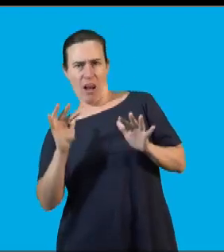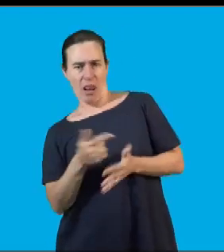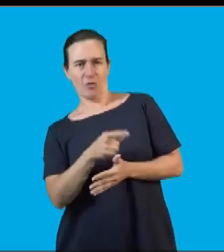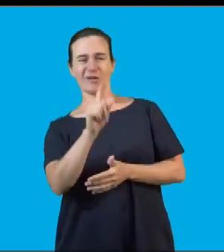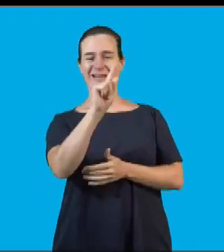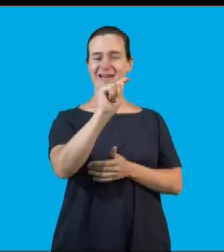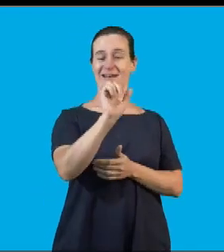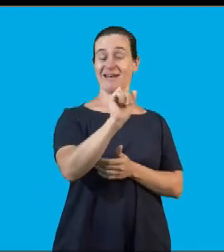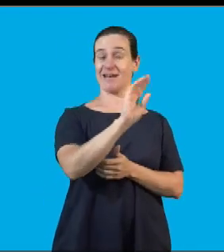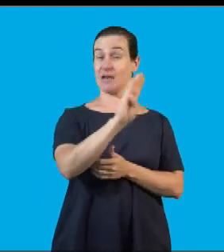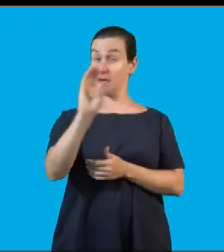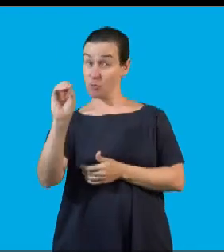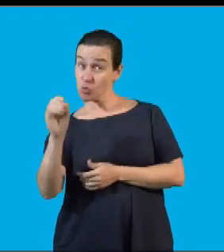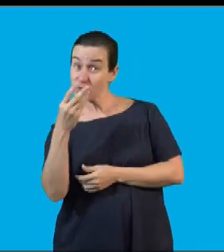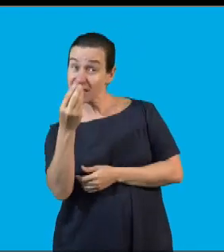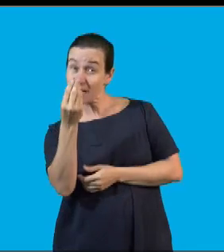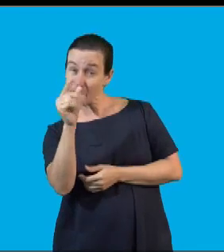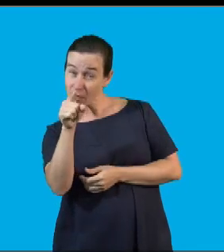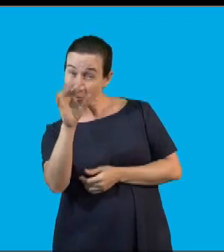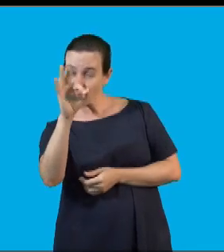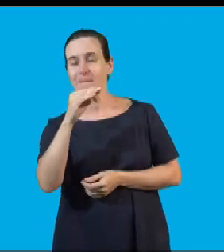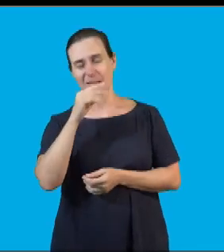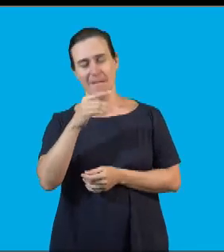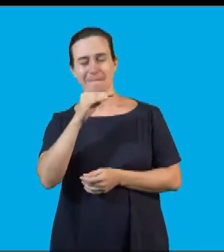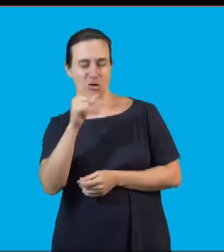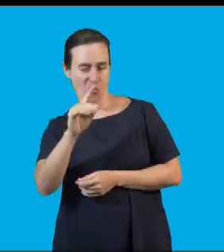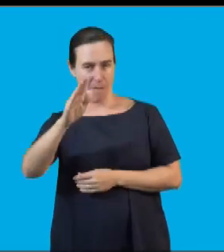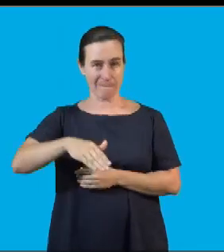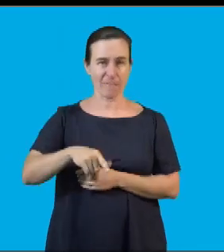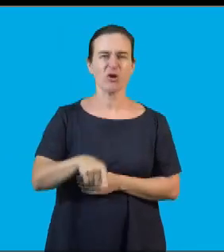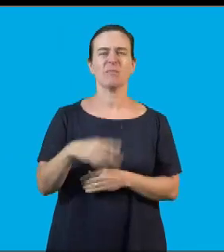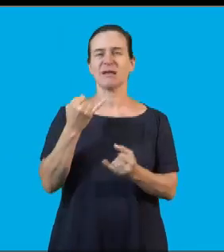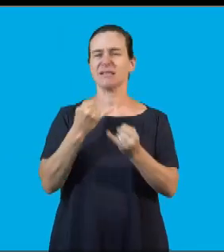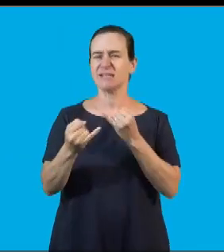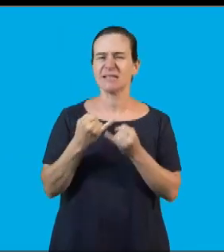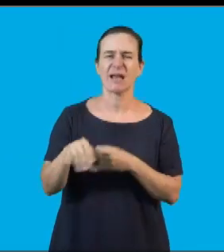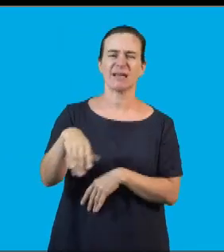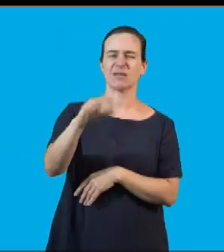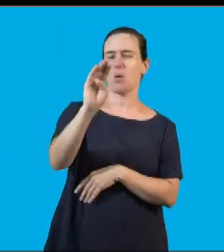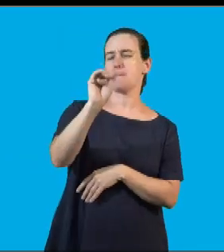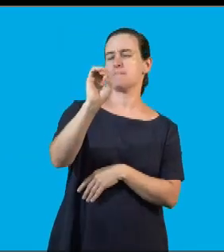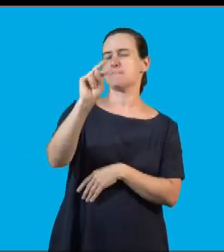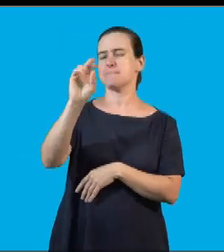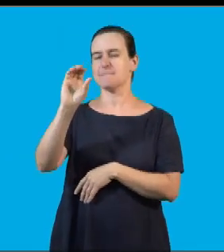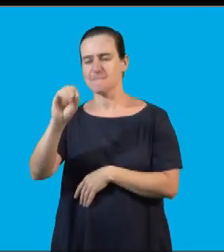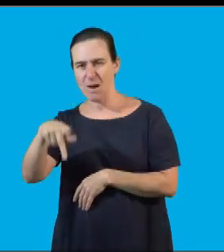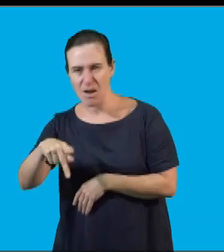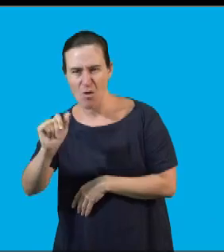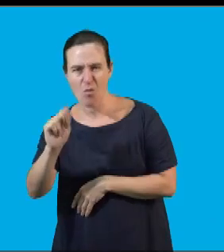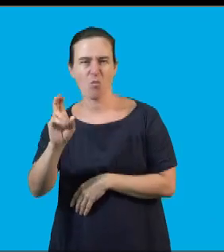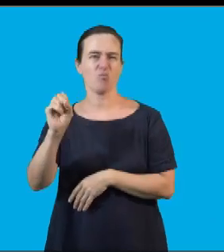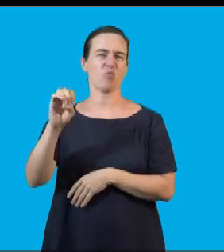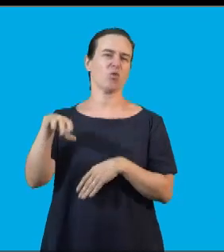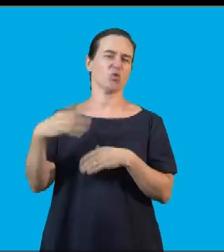taboo-busting discussions, another reference to the glossary, about sex or menopause or parenting. And to hear a book read by